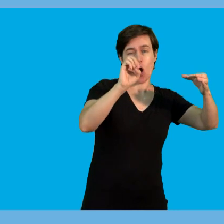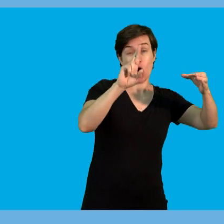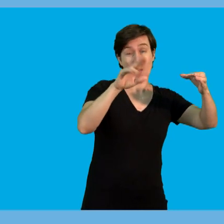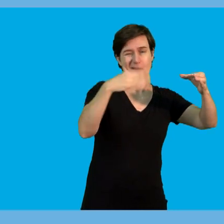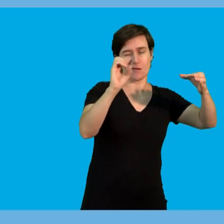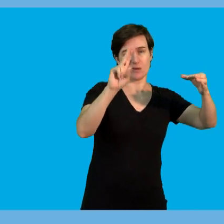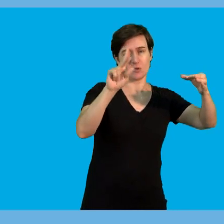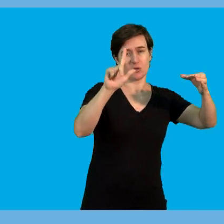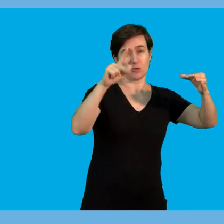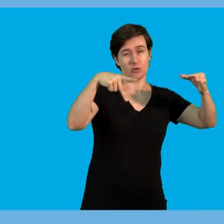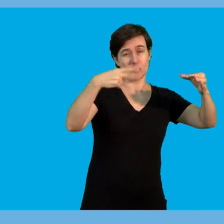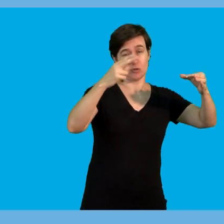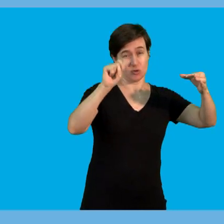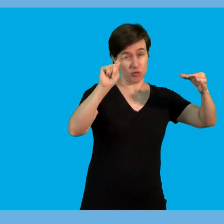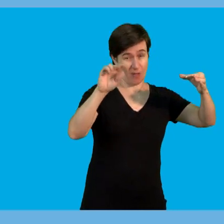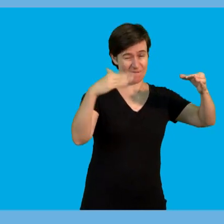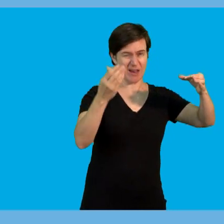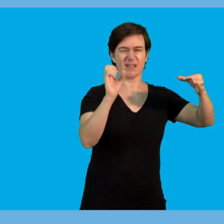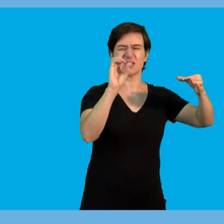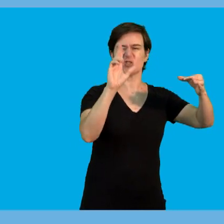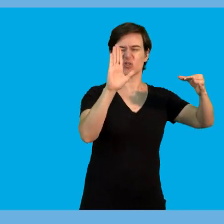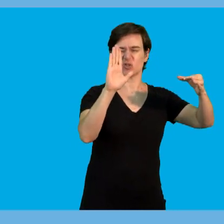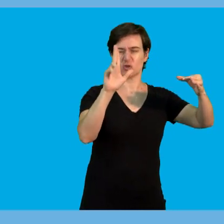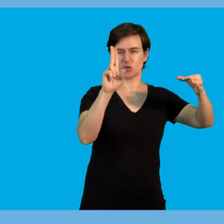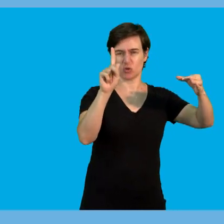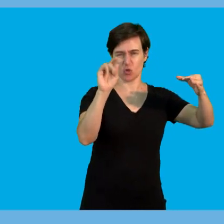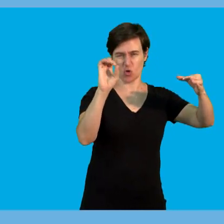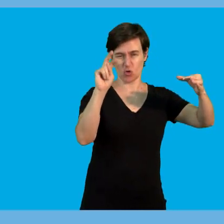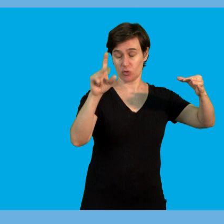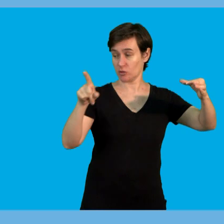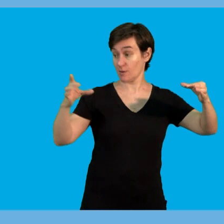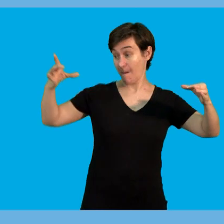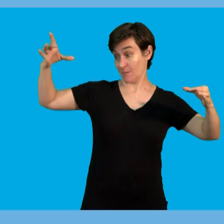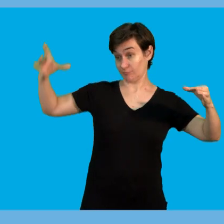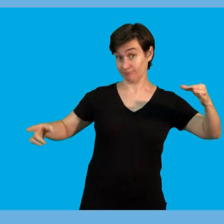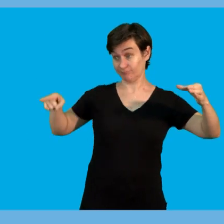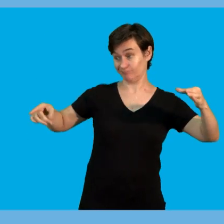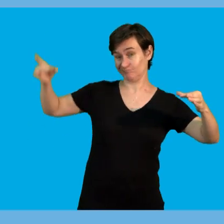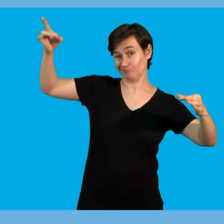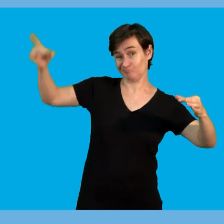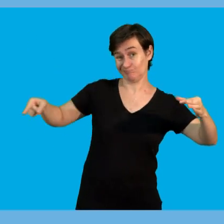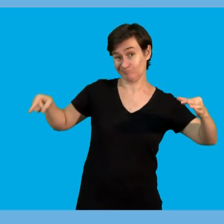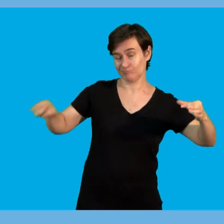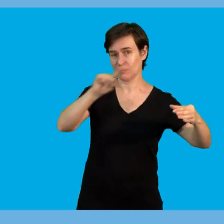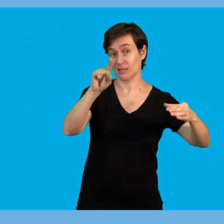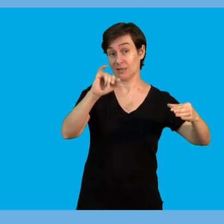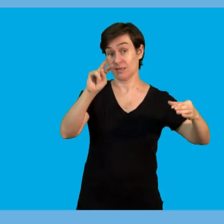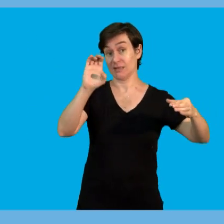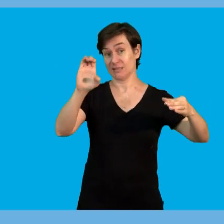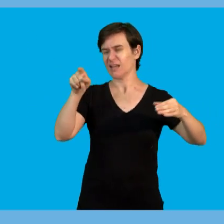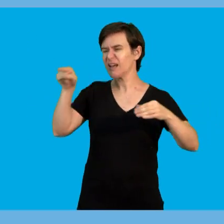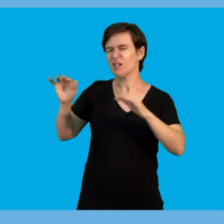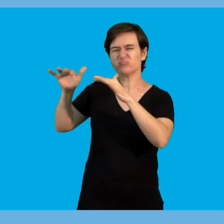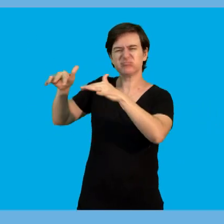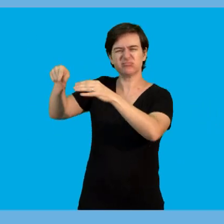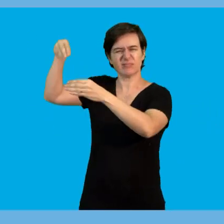solution, and a zinc plate that's also placed in a beaker with a zinc sulfate solution. So